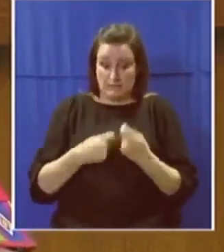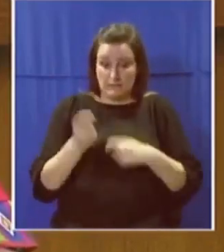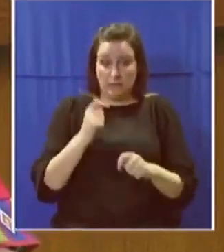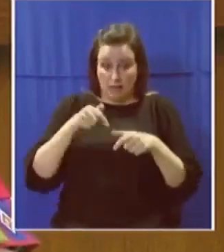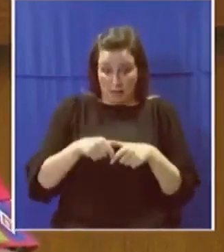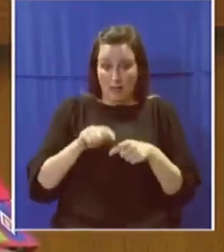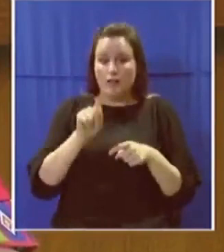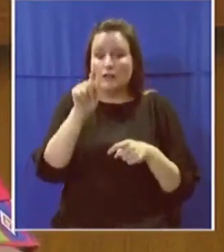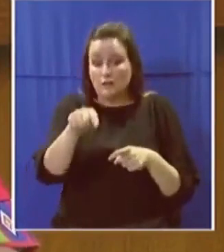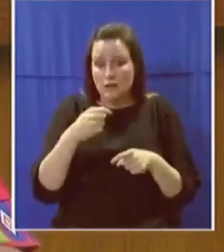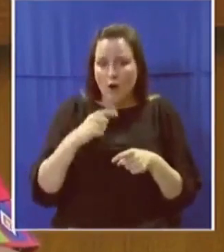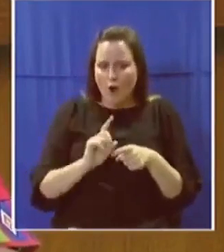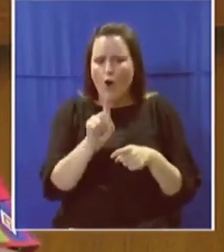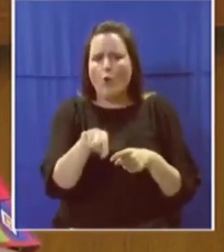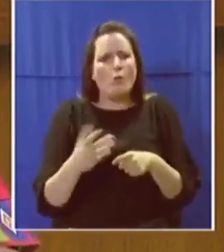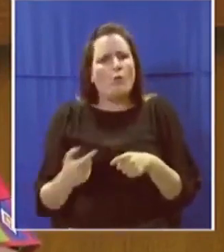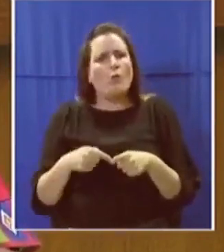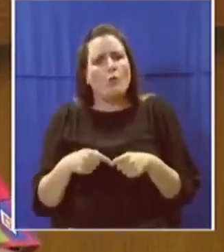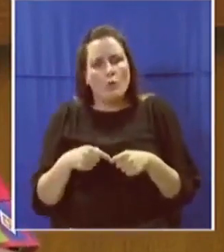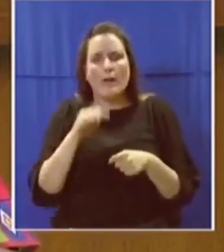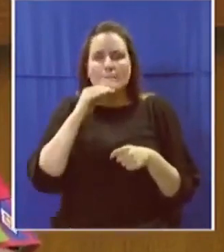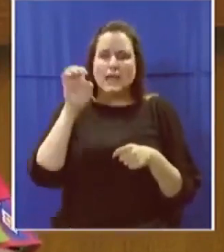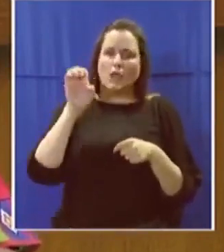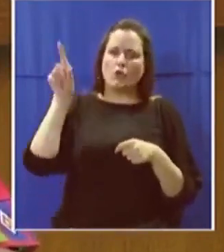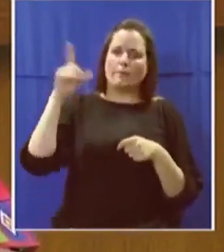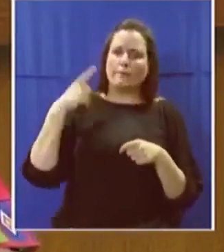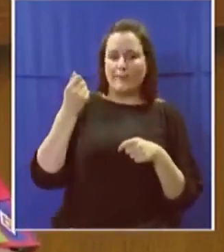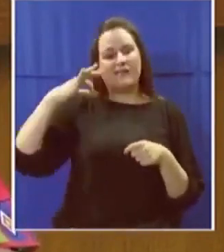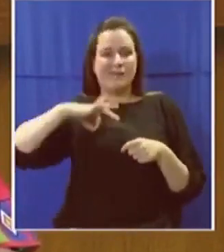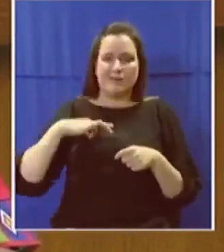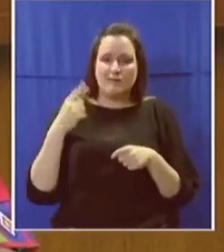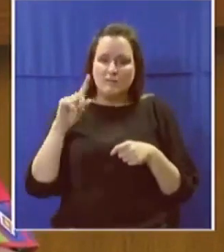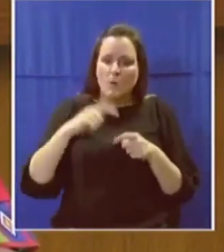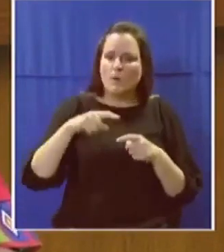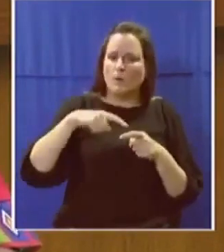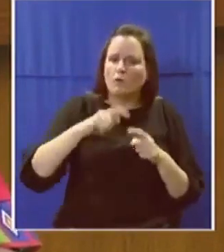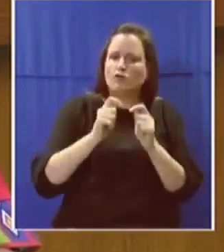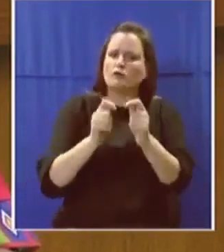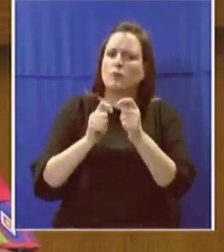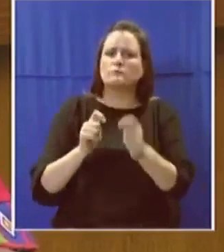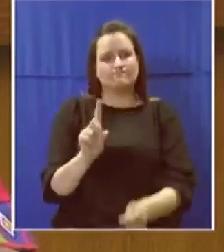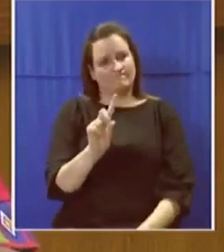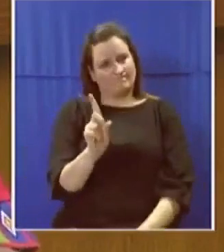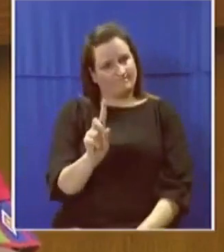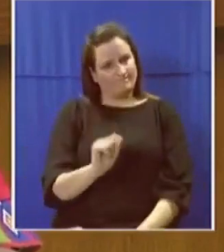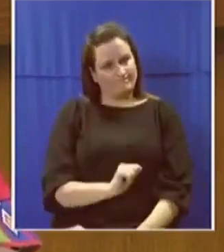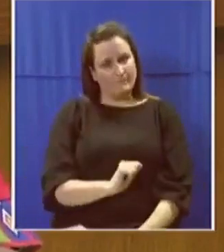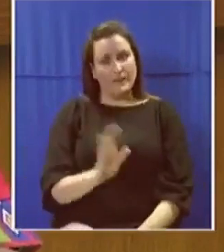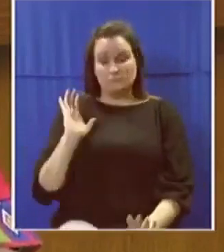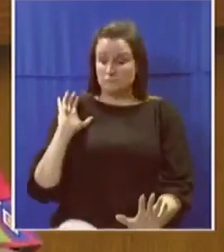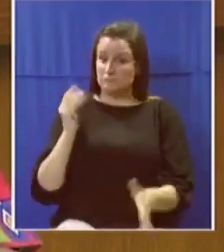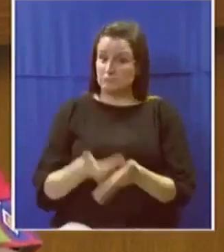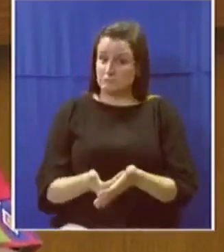to another must not benefit European or American transport companies. To date,